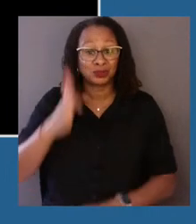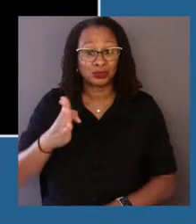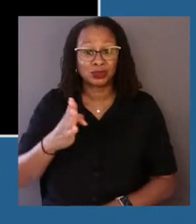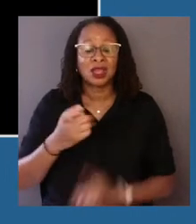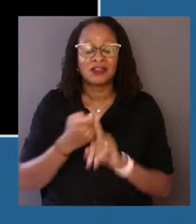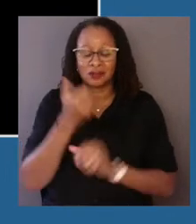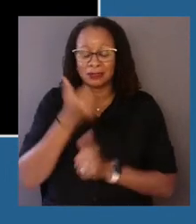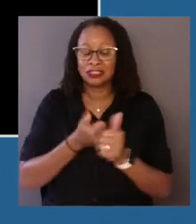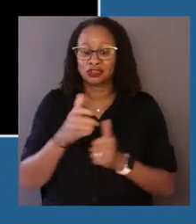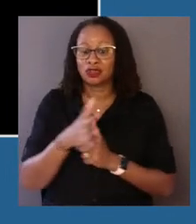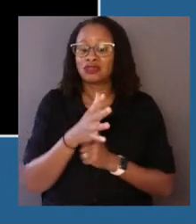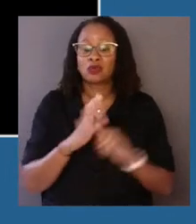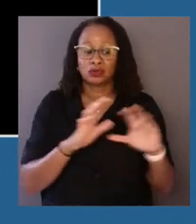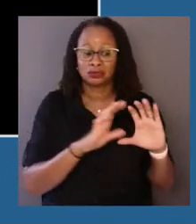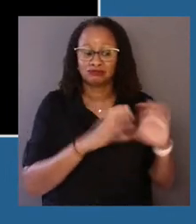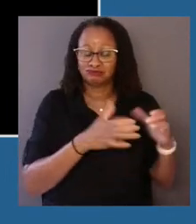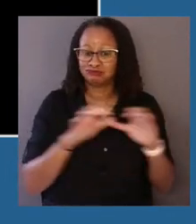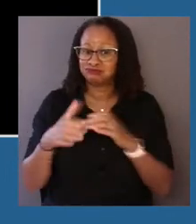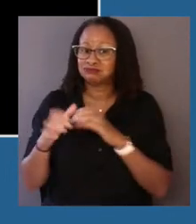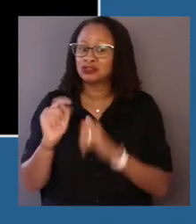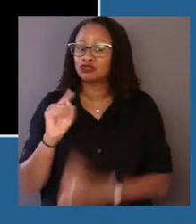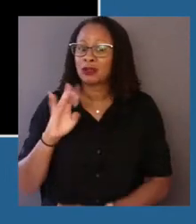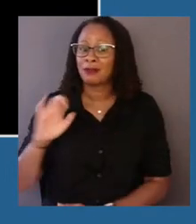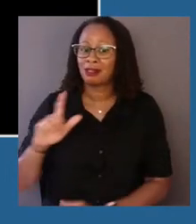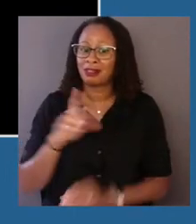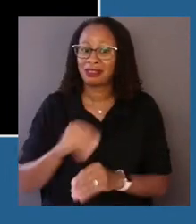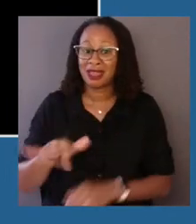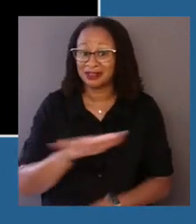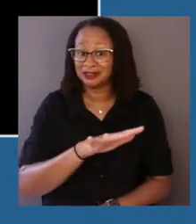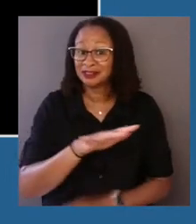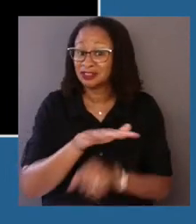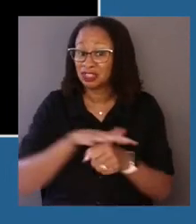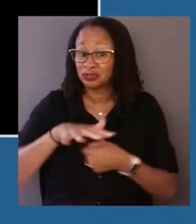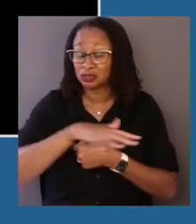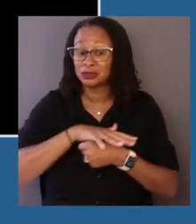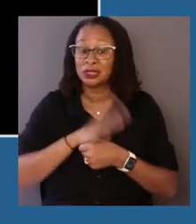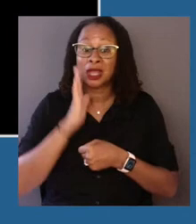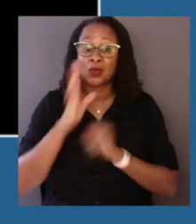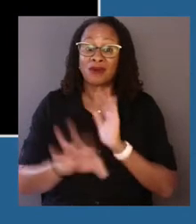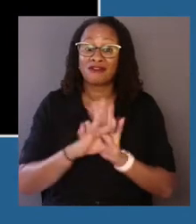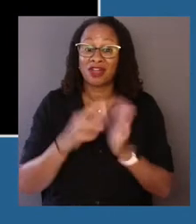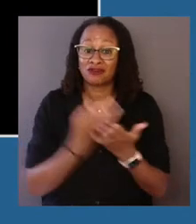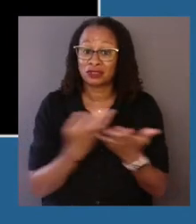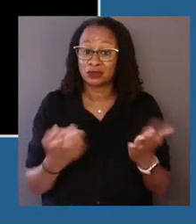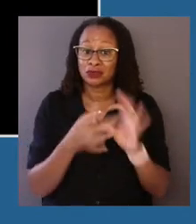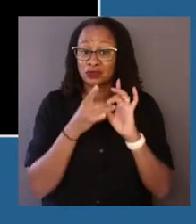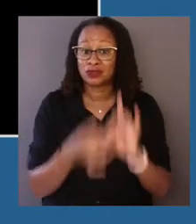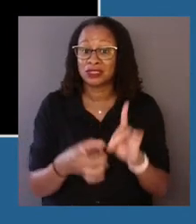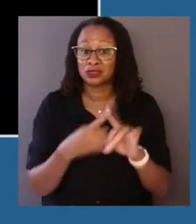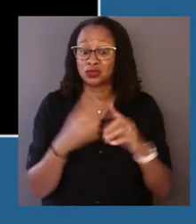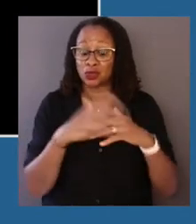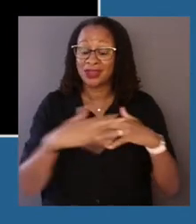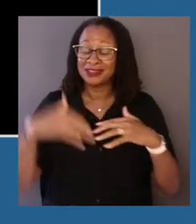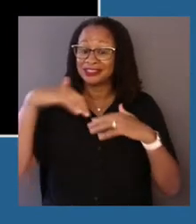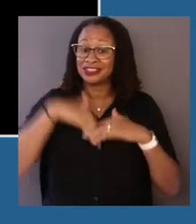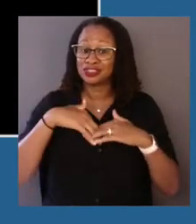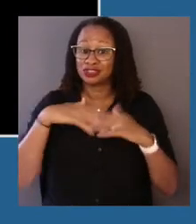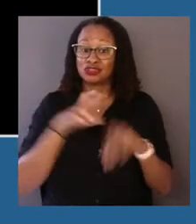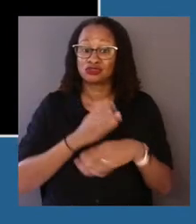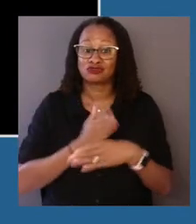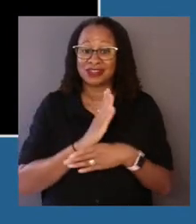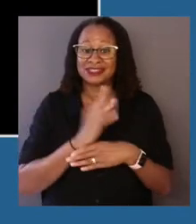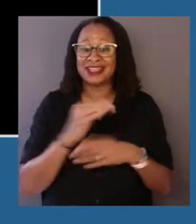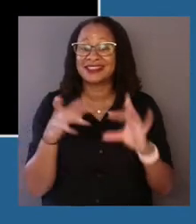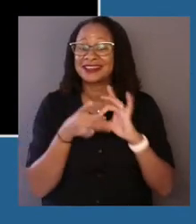and Indigenous territories. You'll find resources related to Indigenous rights and the connection